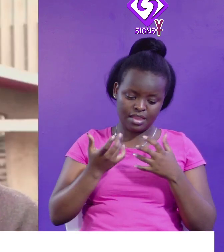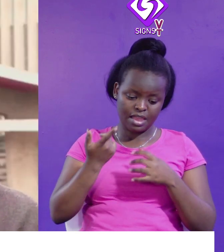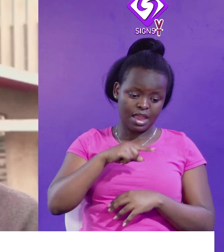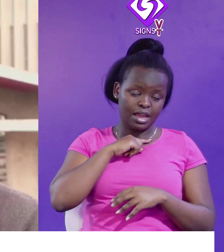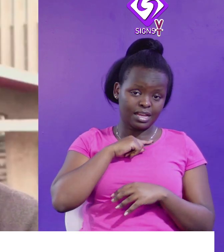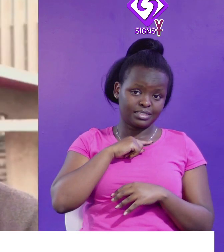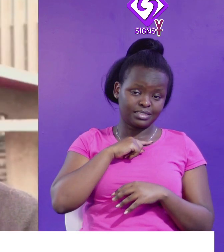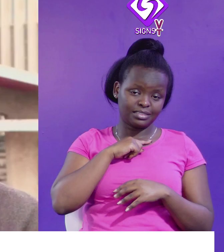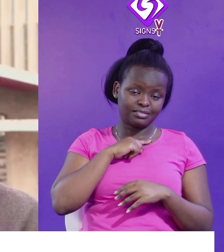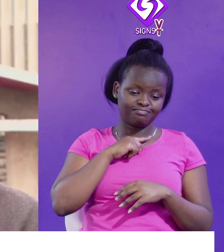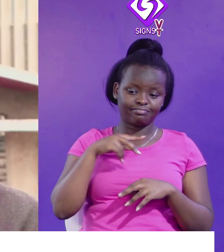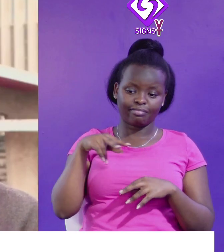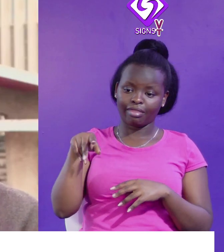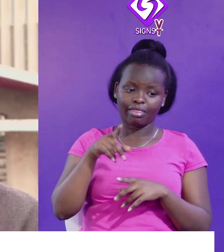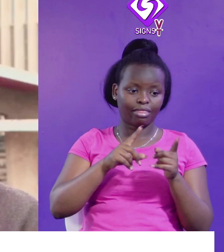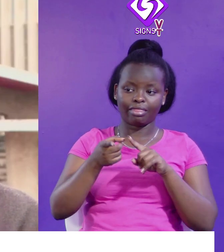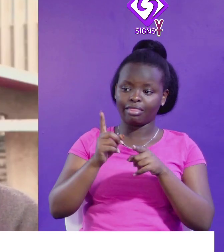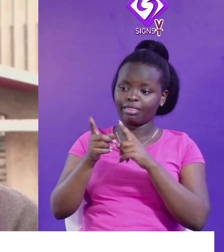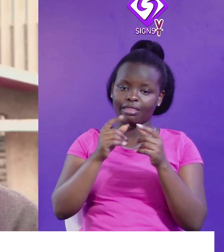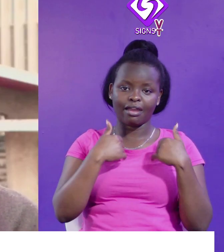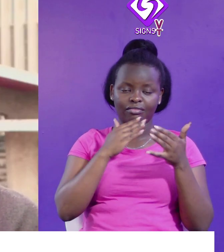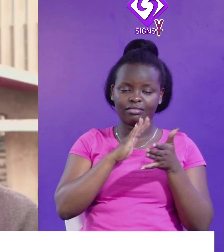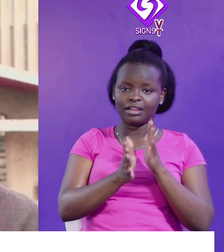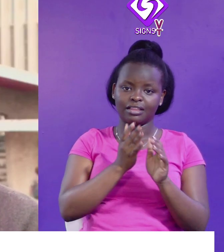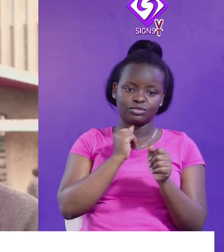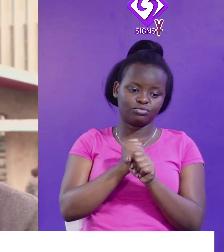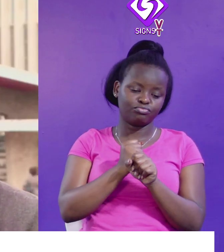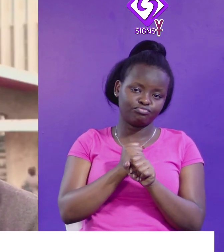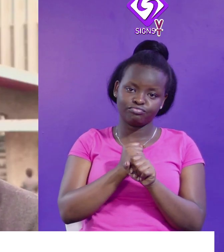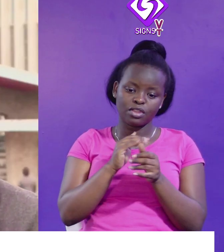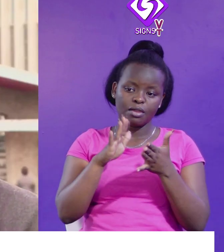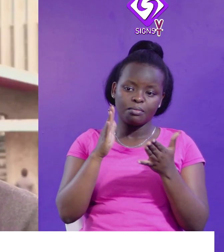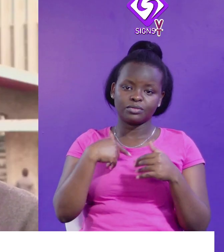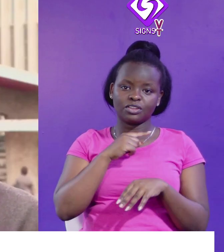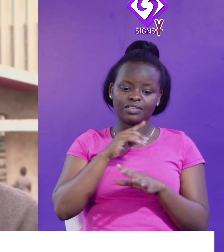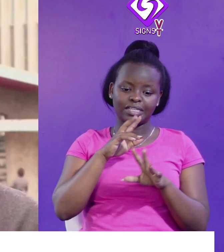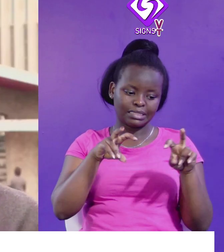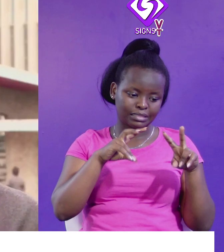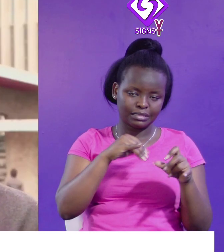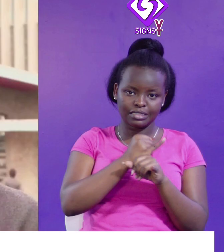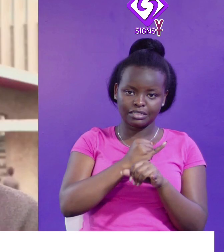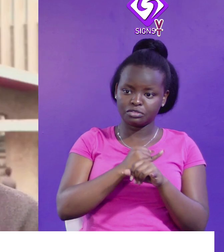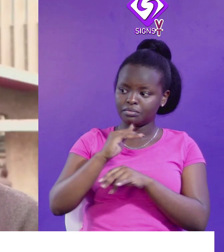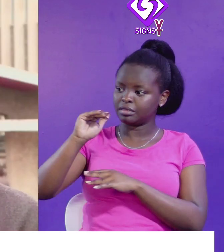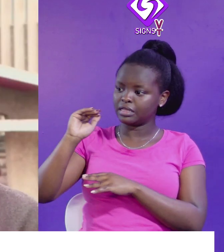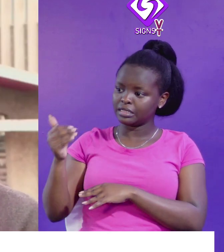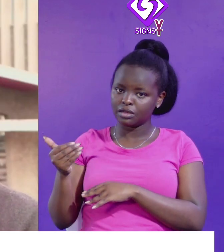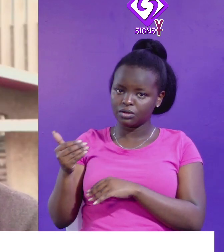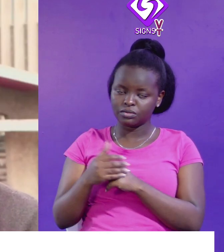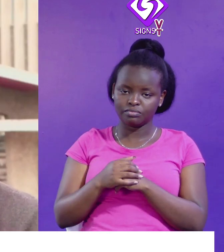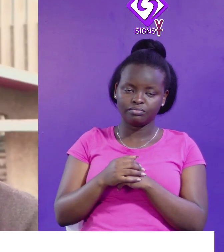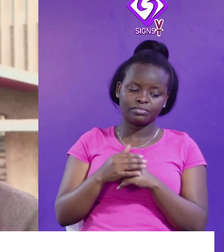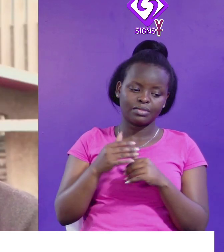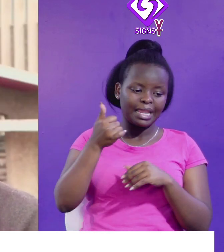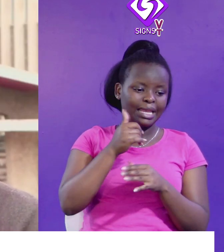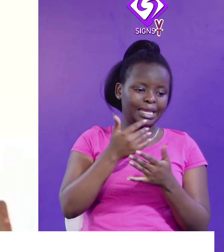roaming around, we have nothing to do. Currently, most of us are even looking for jobs in the town. Rather, we are looking for anything that